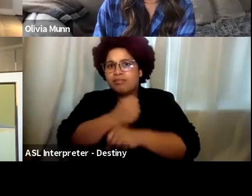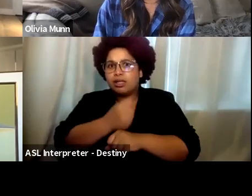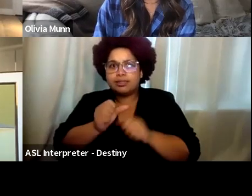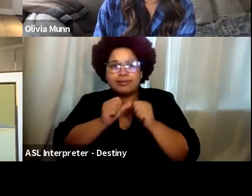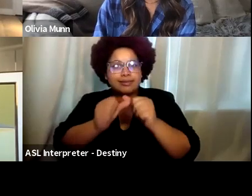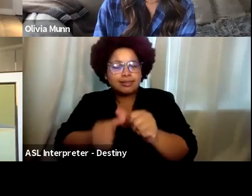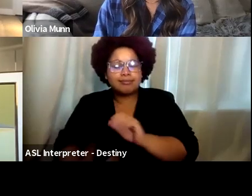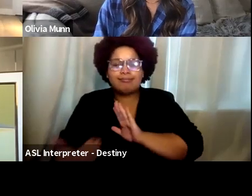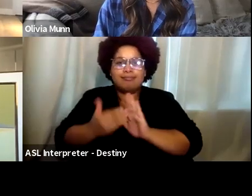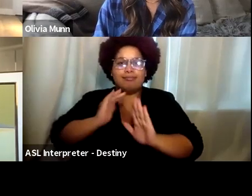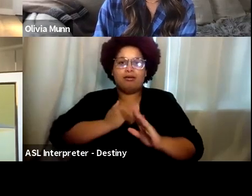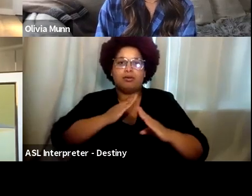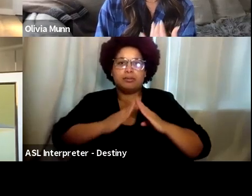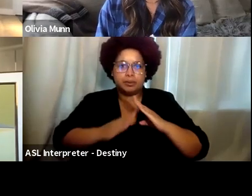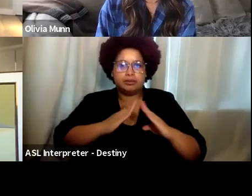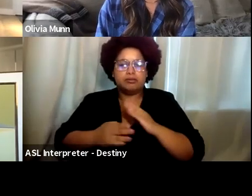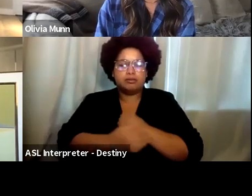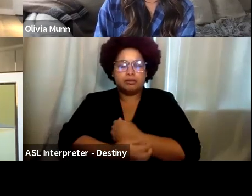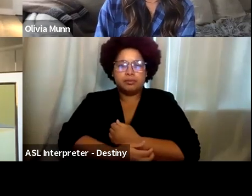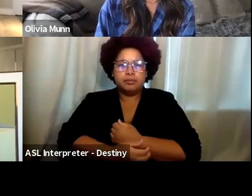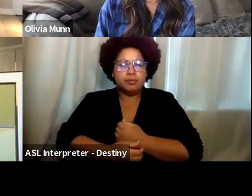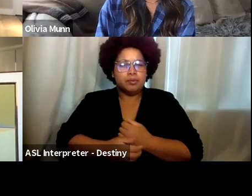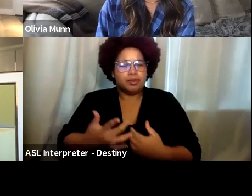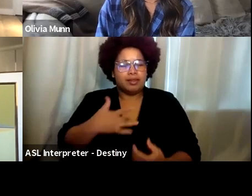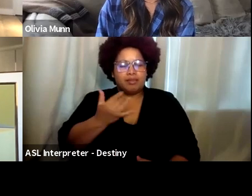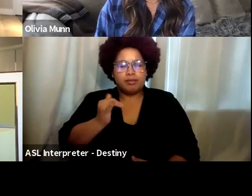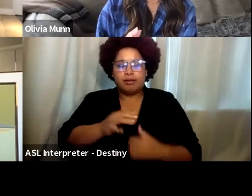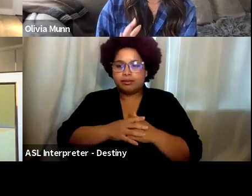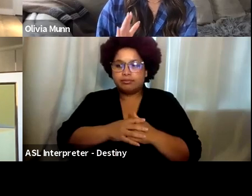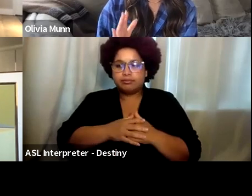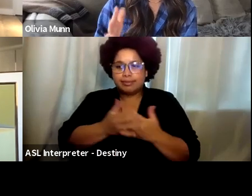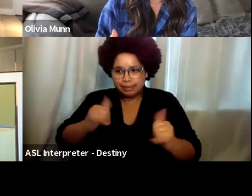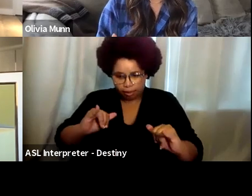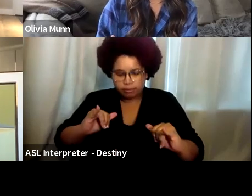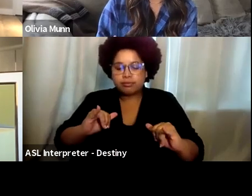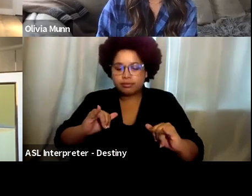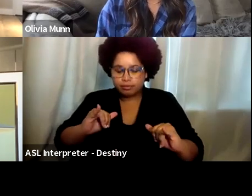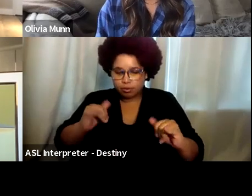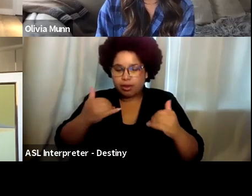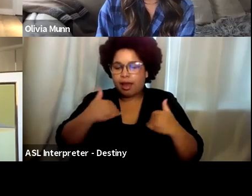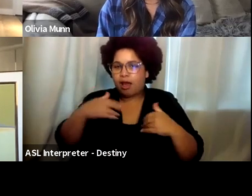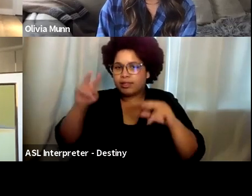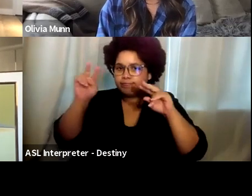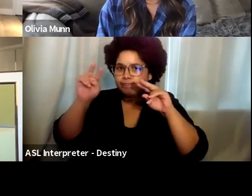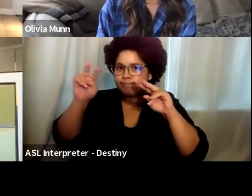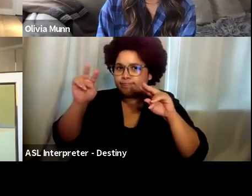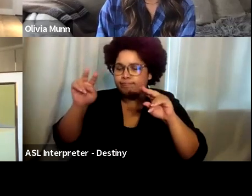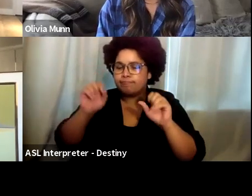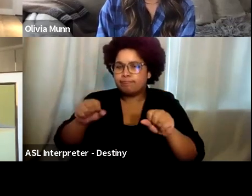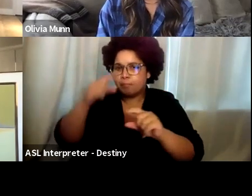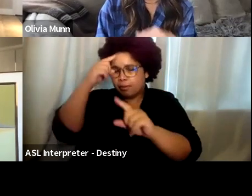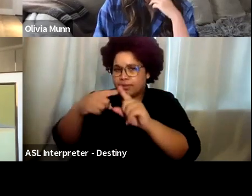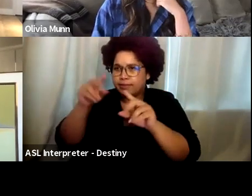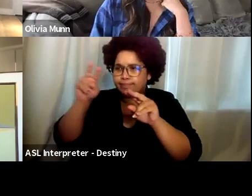against our community. I do feel like there's a lot of hope that we're going in the right direction. I